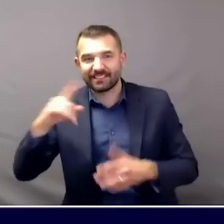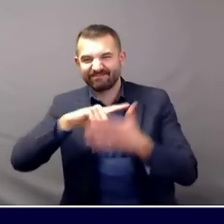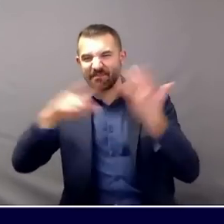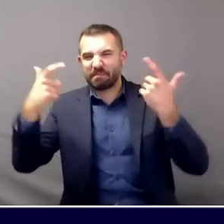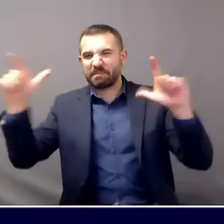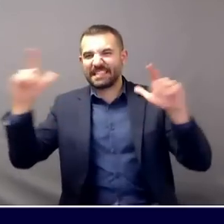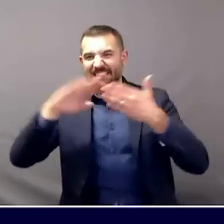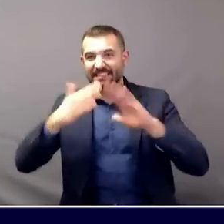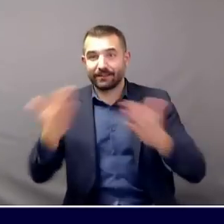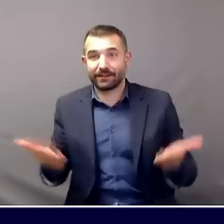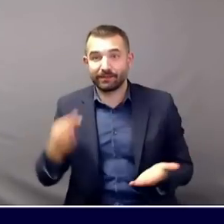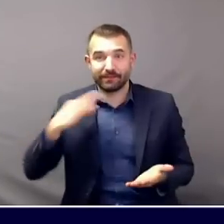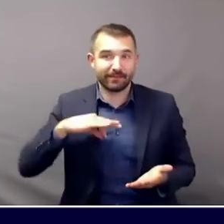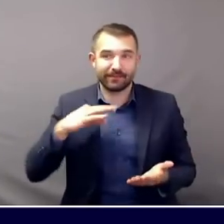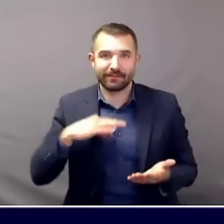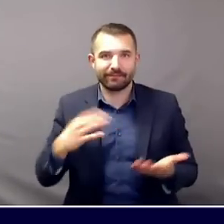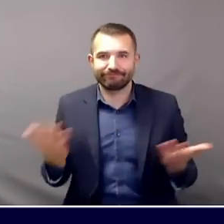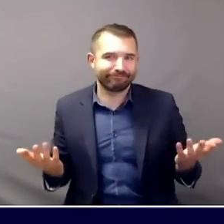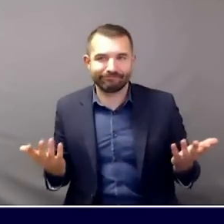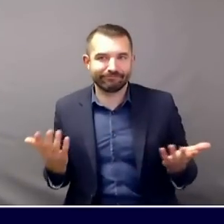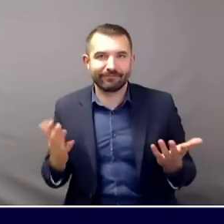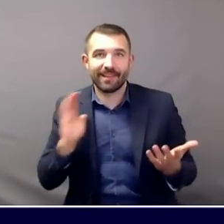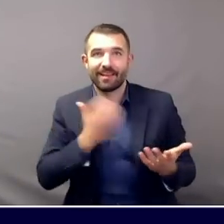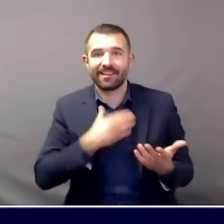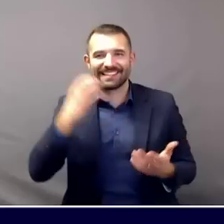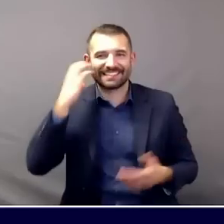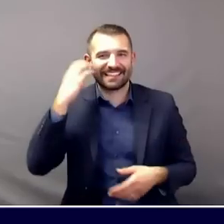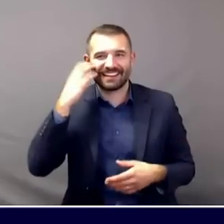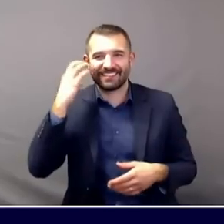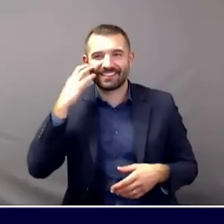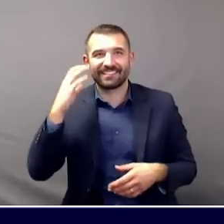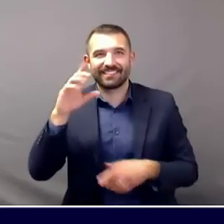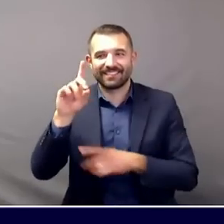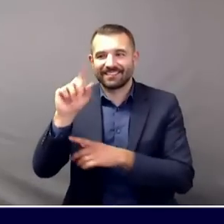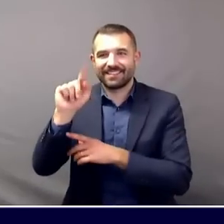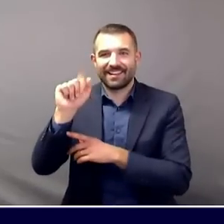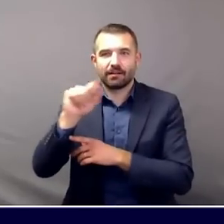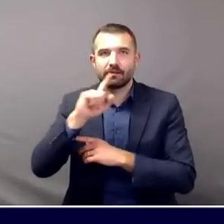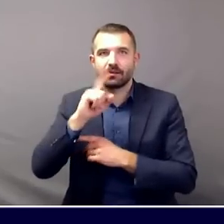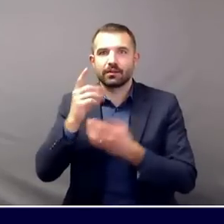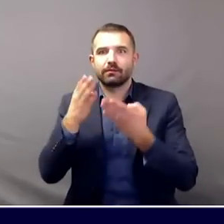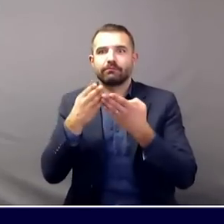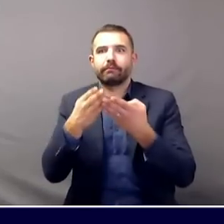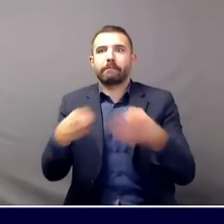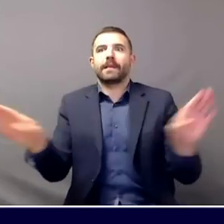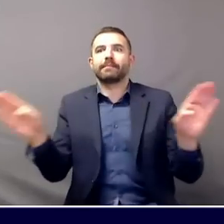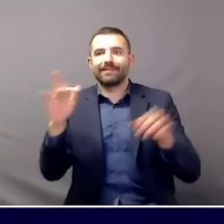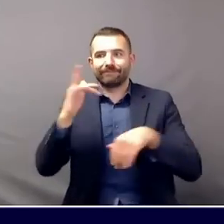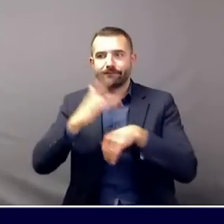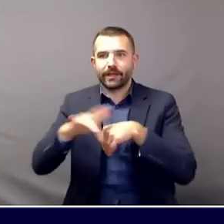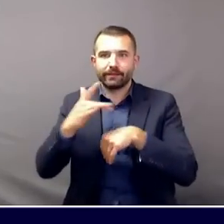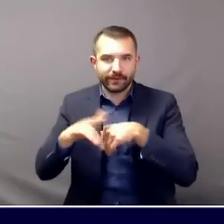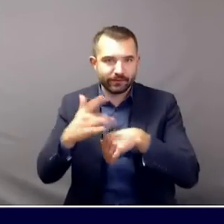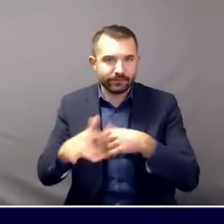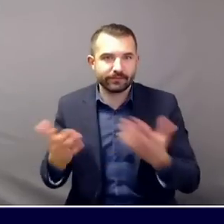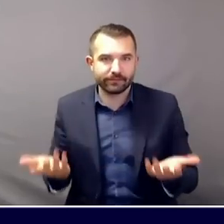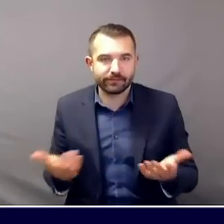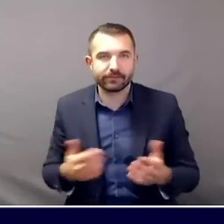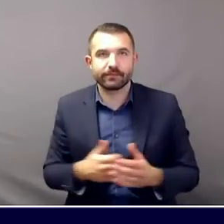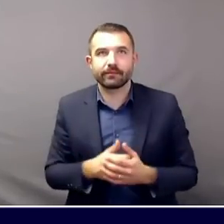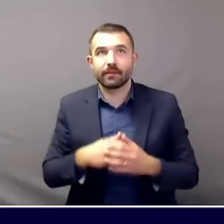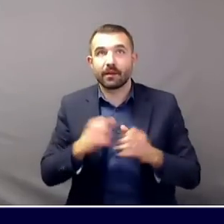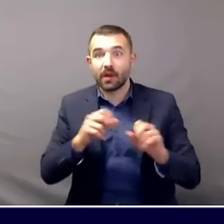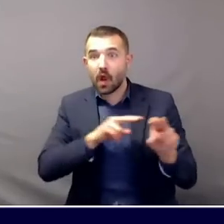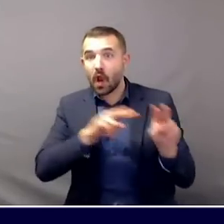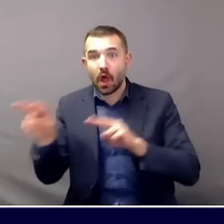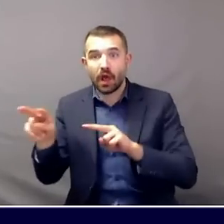data that we've looked at, that is publicly available cell phone data, that is not collected by us, but by the cell phone companies,